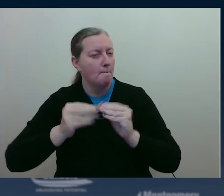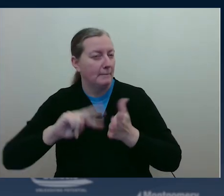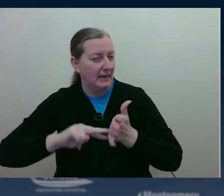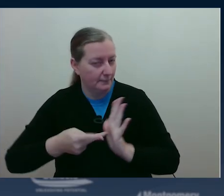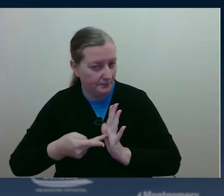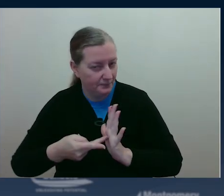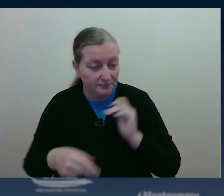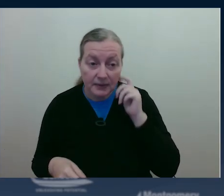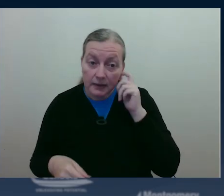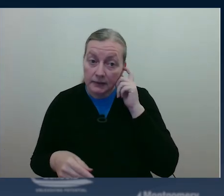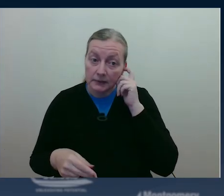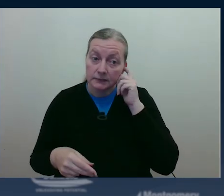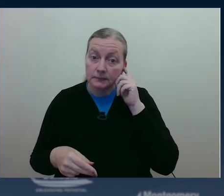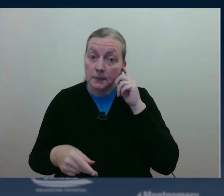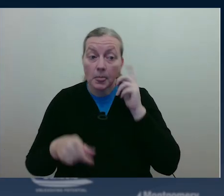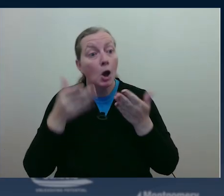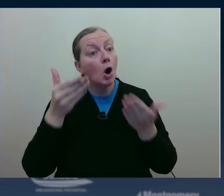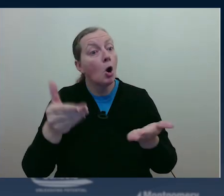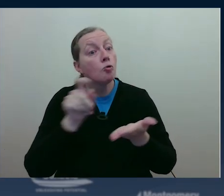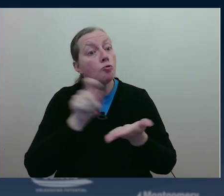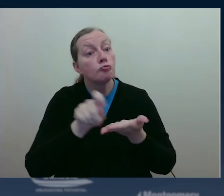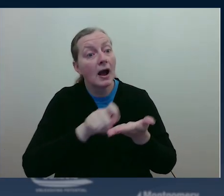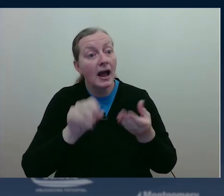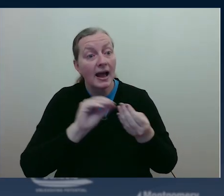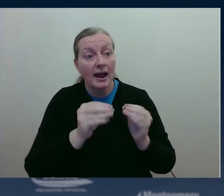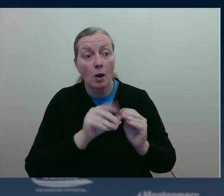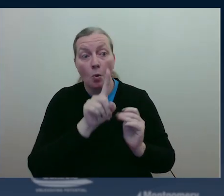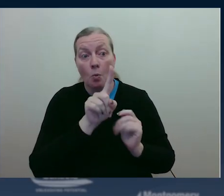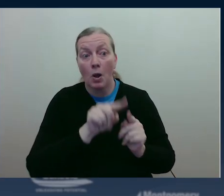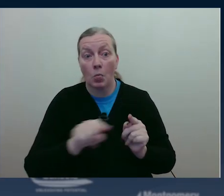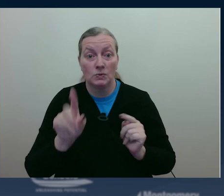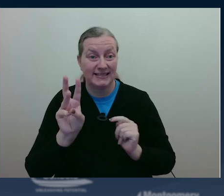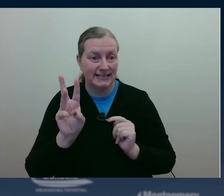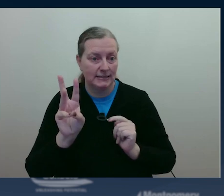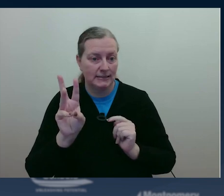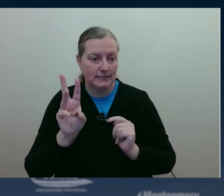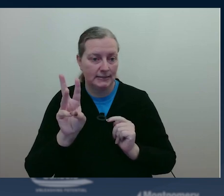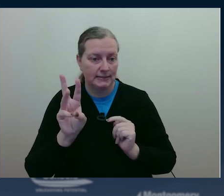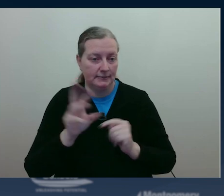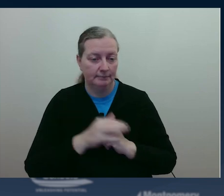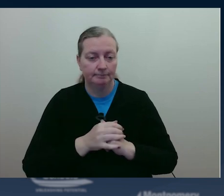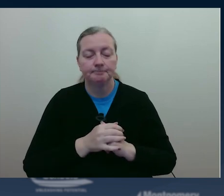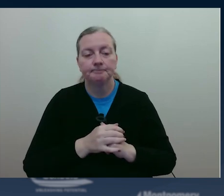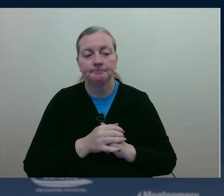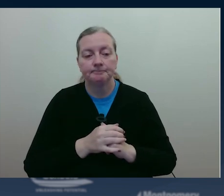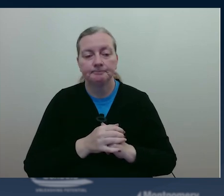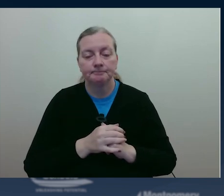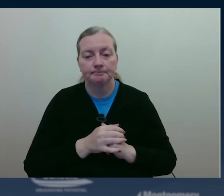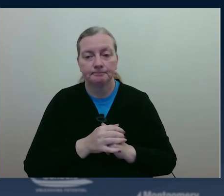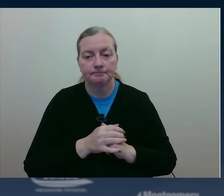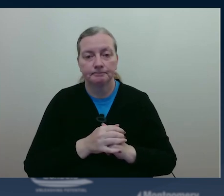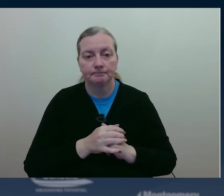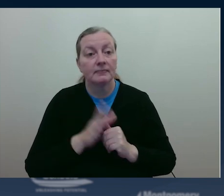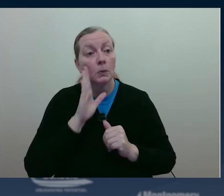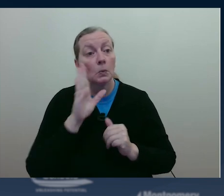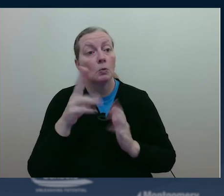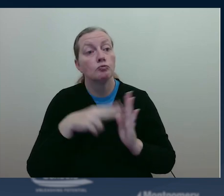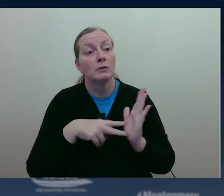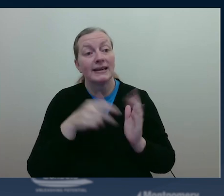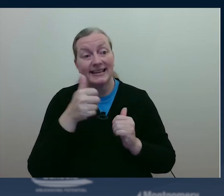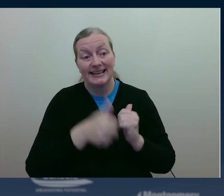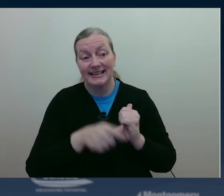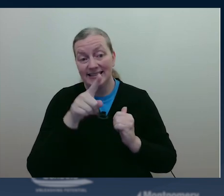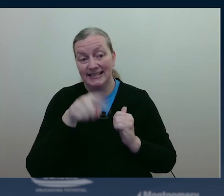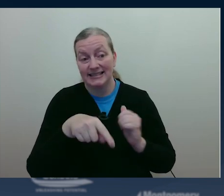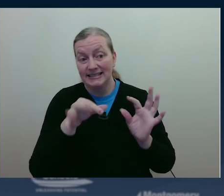the numbers 1 through 6. Then we're going to read each statement to match it up with the